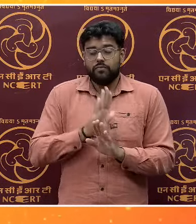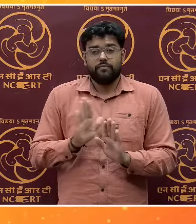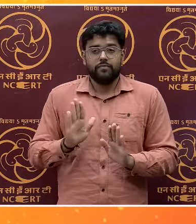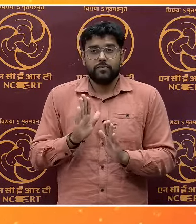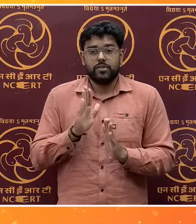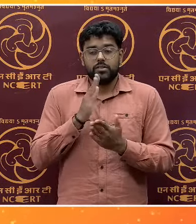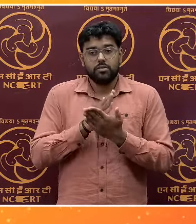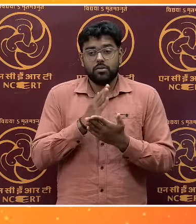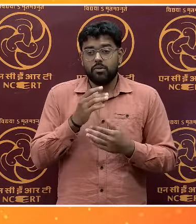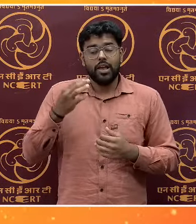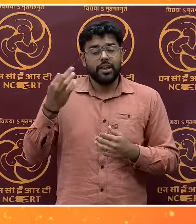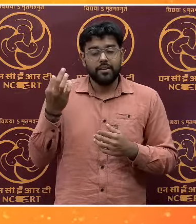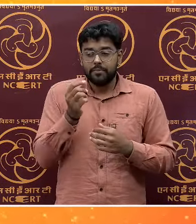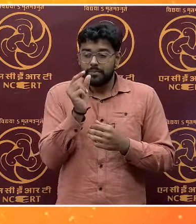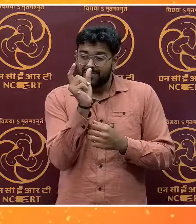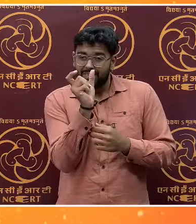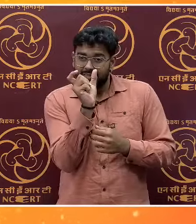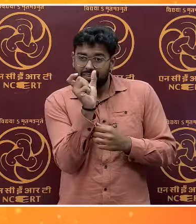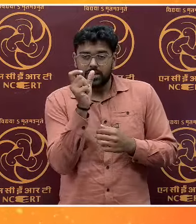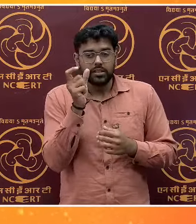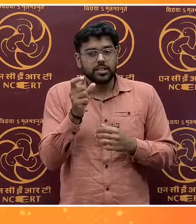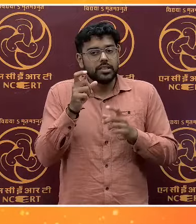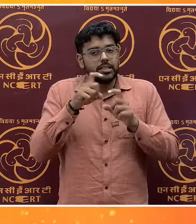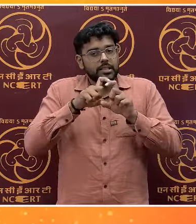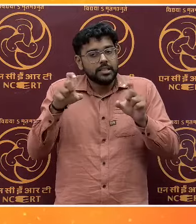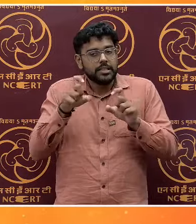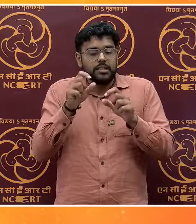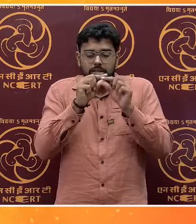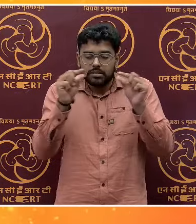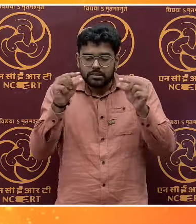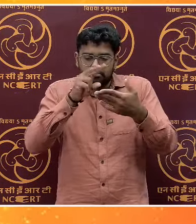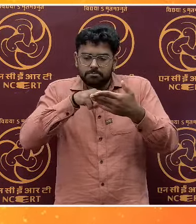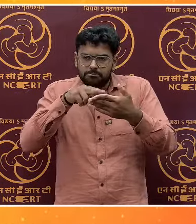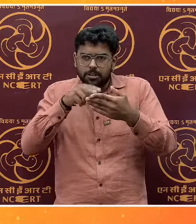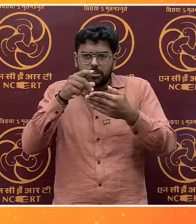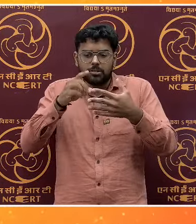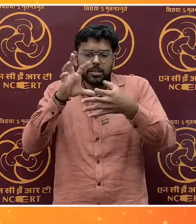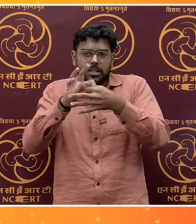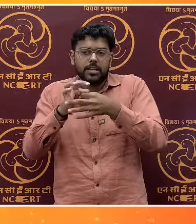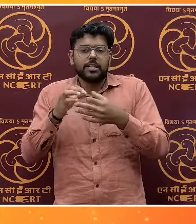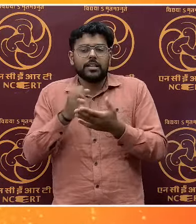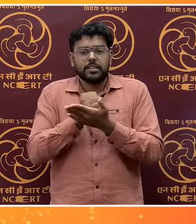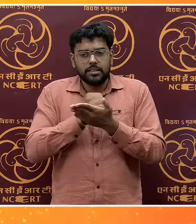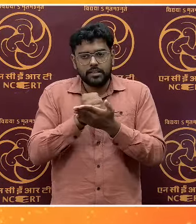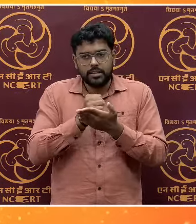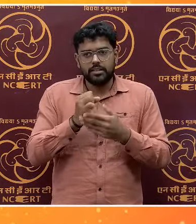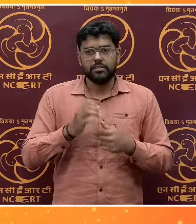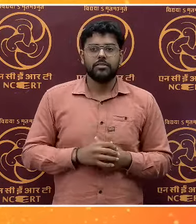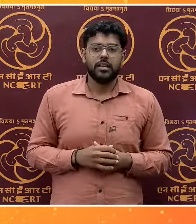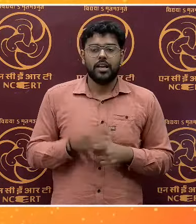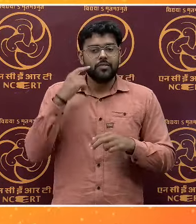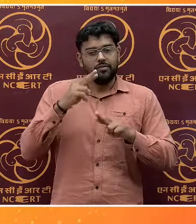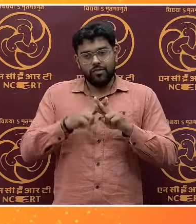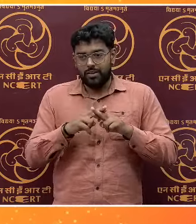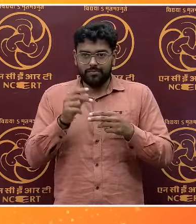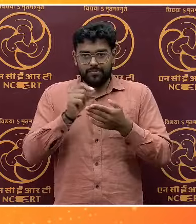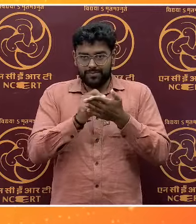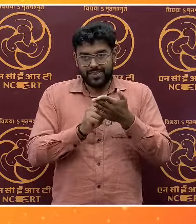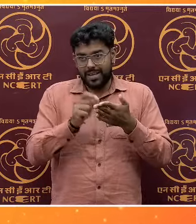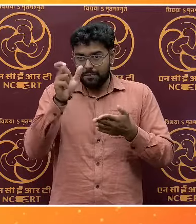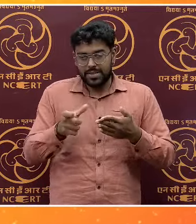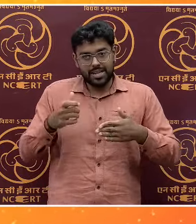is Try to important. try to understand the context Yeah. and the poet's time, and also the poet's mood. If Okay. poet is happy,